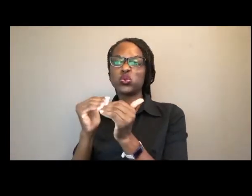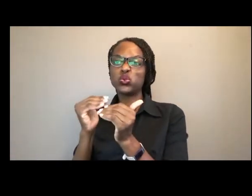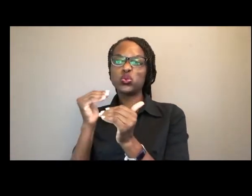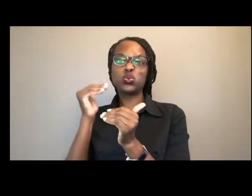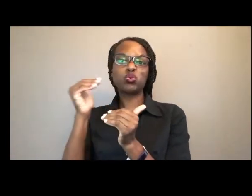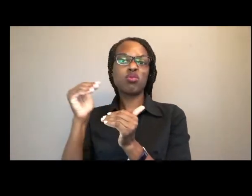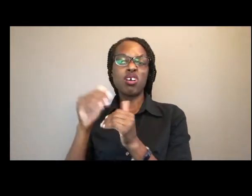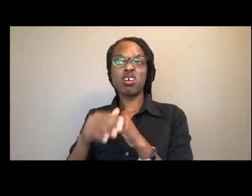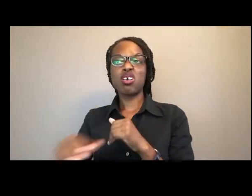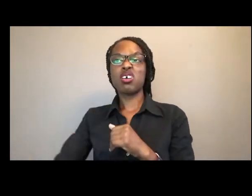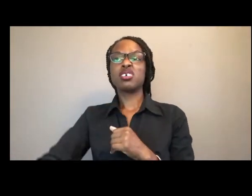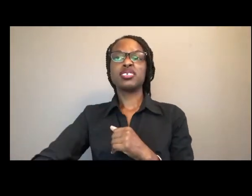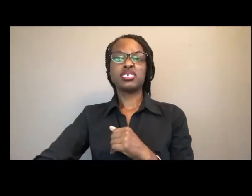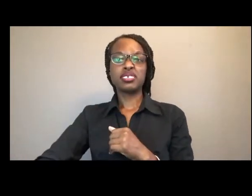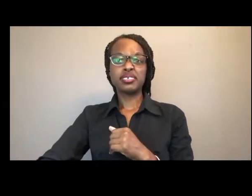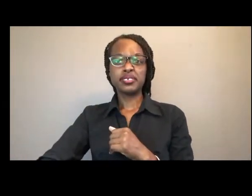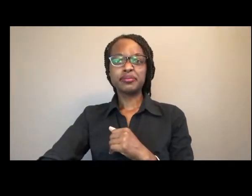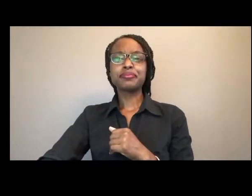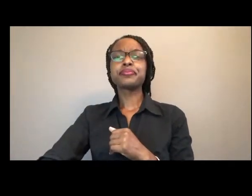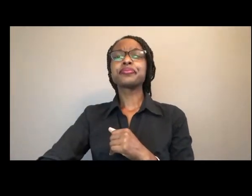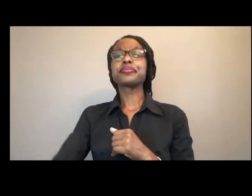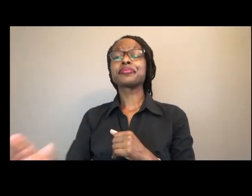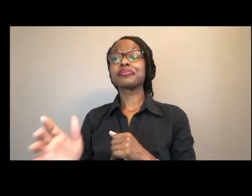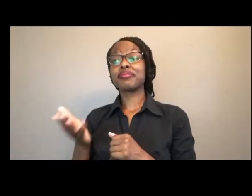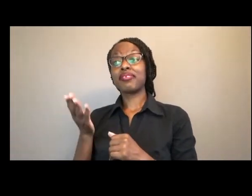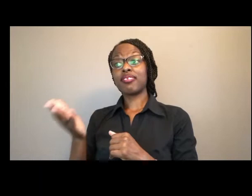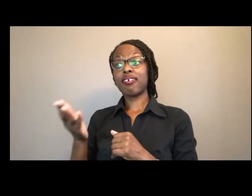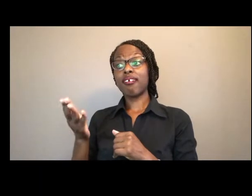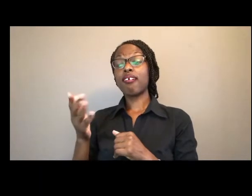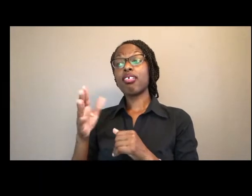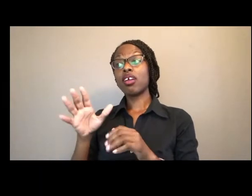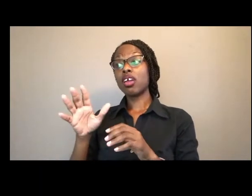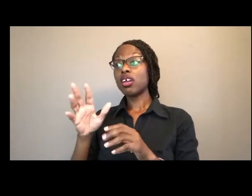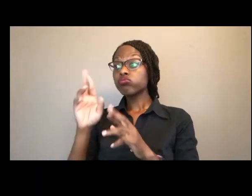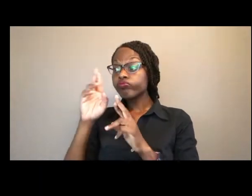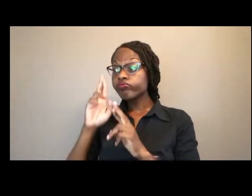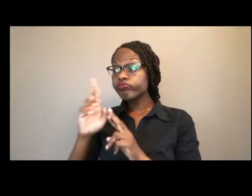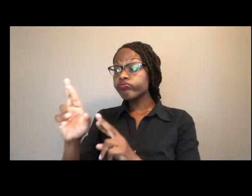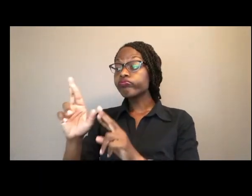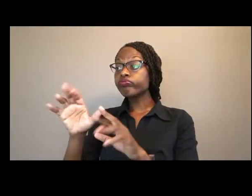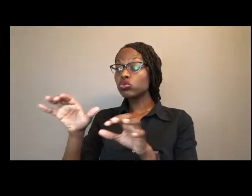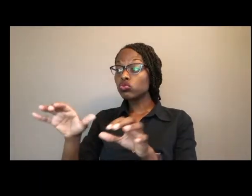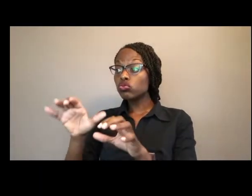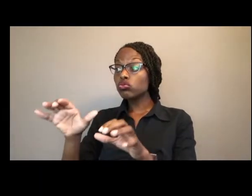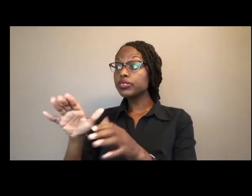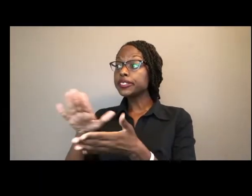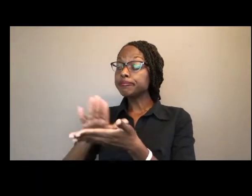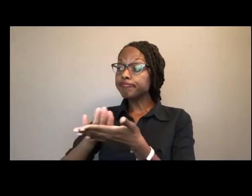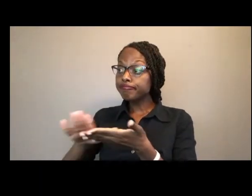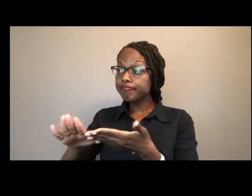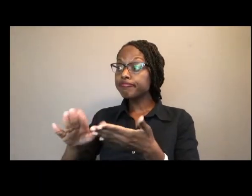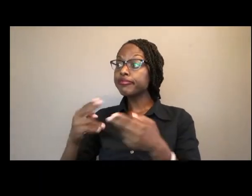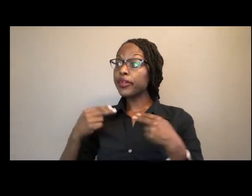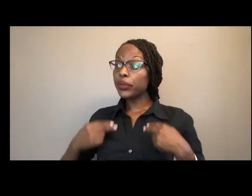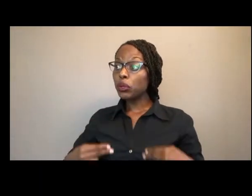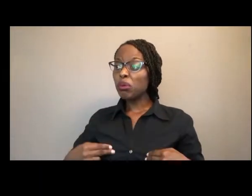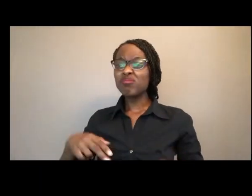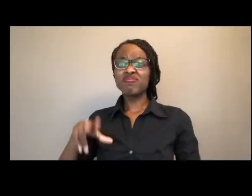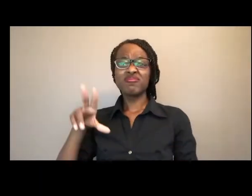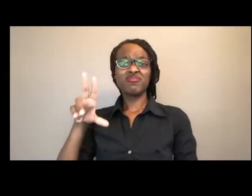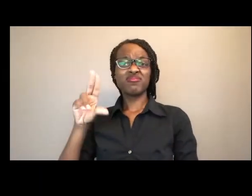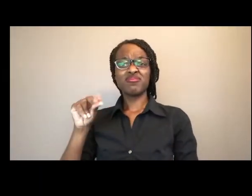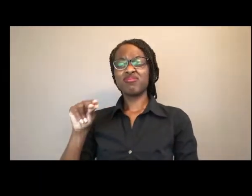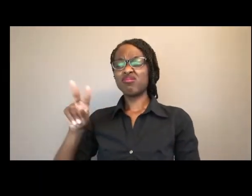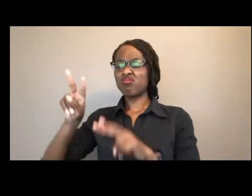People were being treated like animals instead of